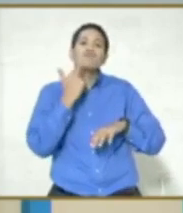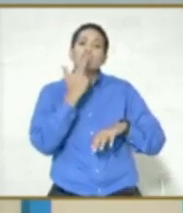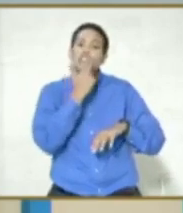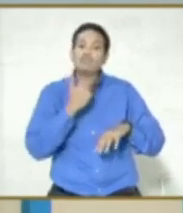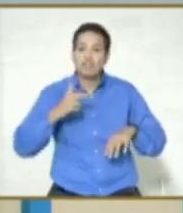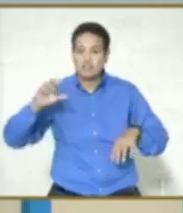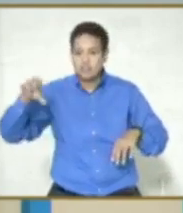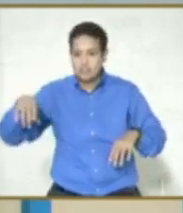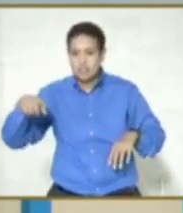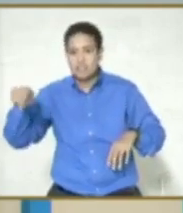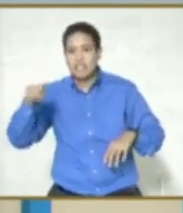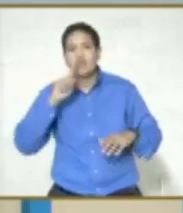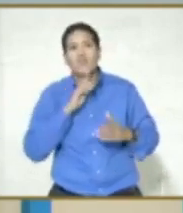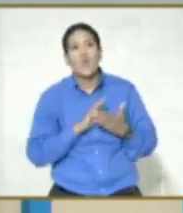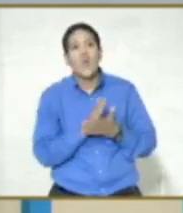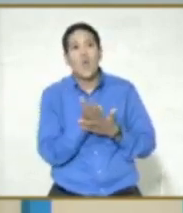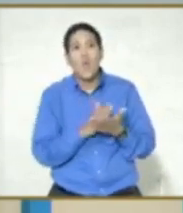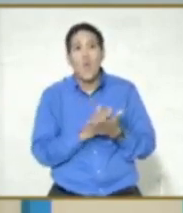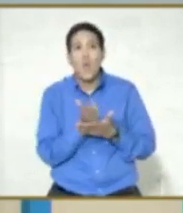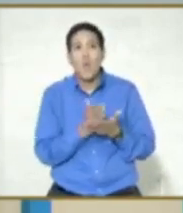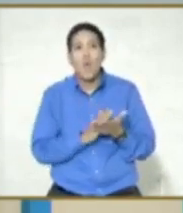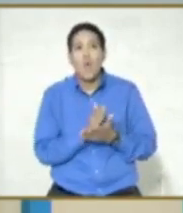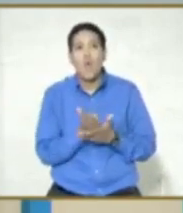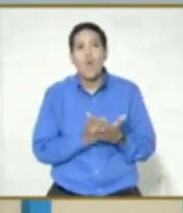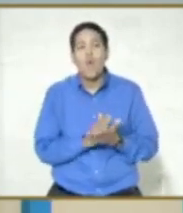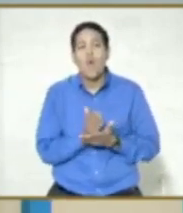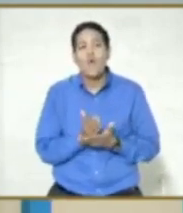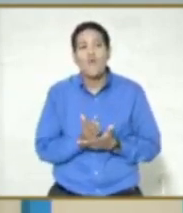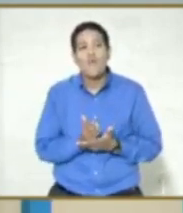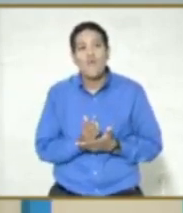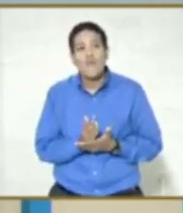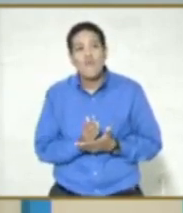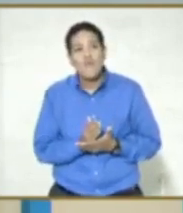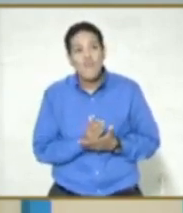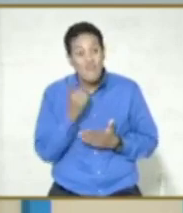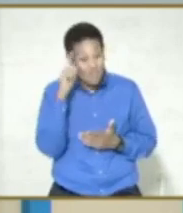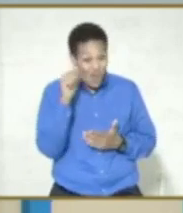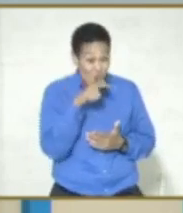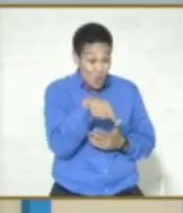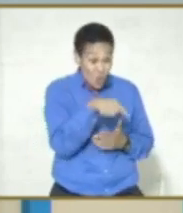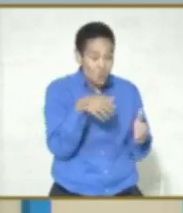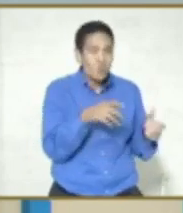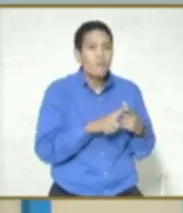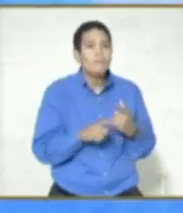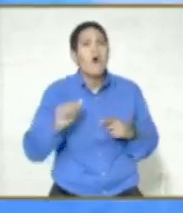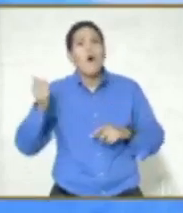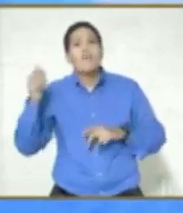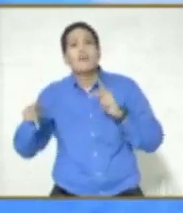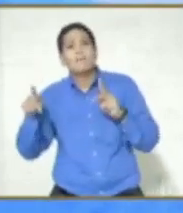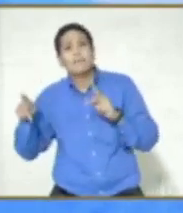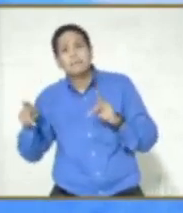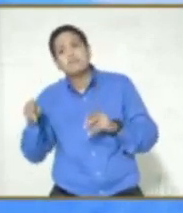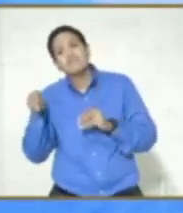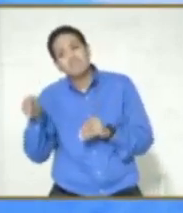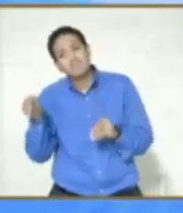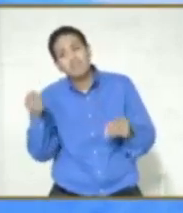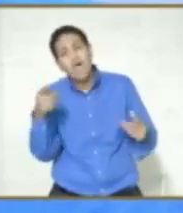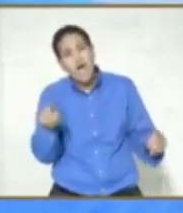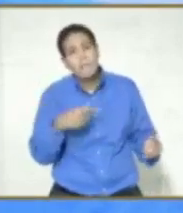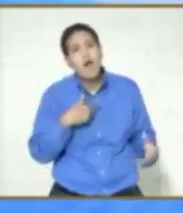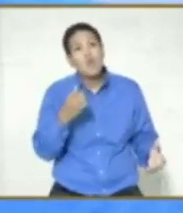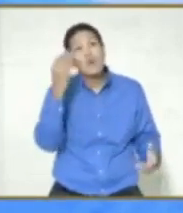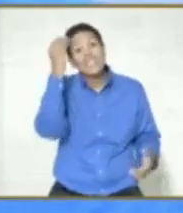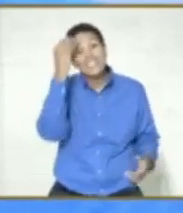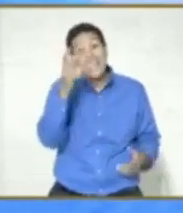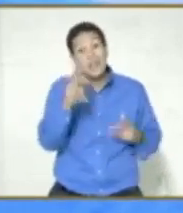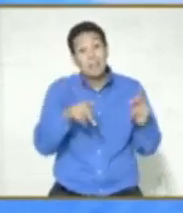where they now are cooking for not only that group, but for other persons. And I want to tell persons that when you